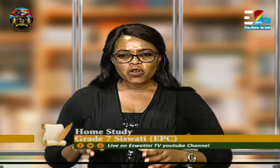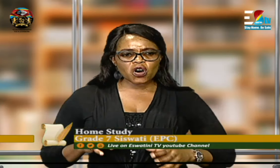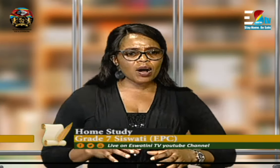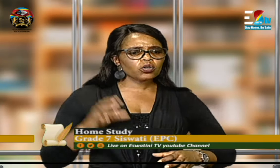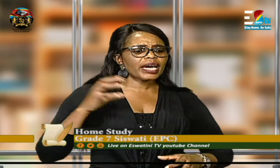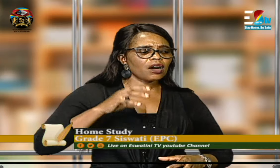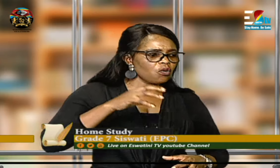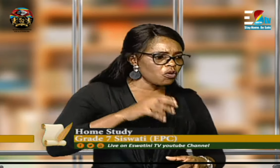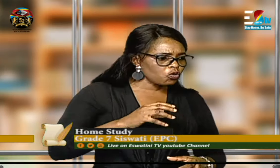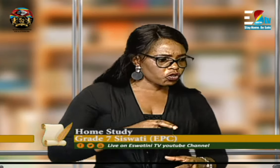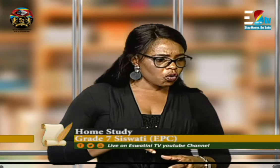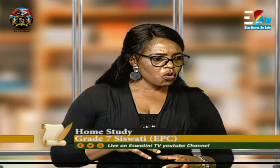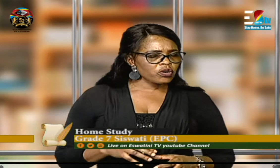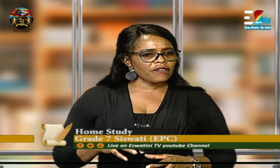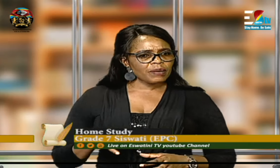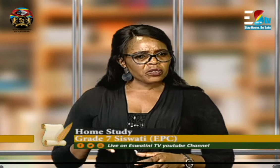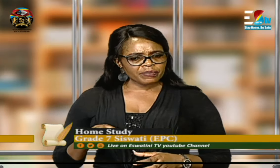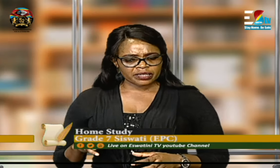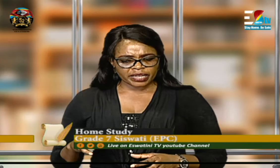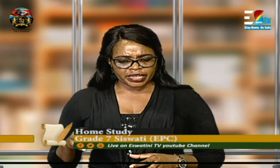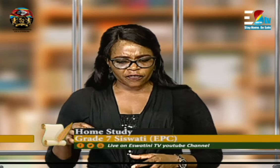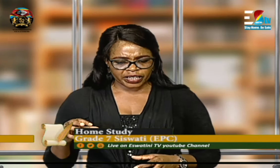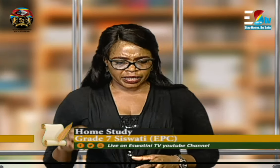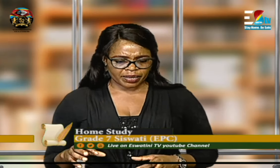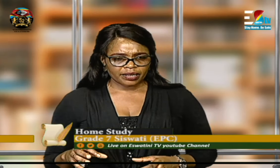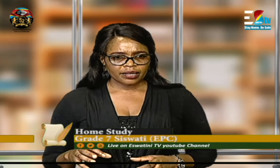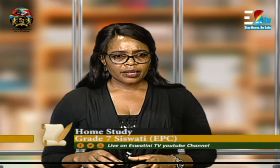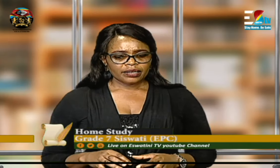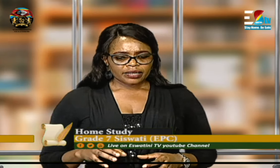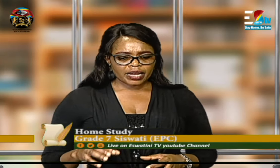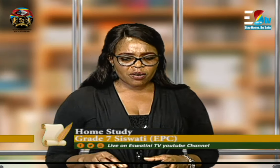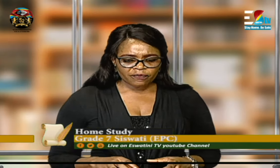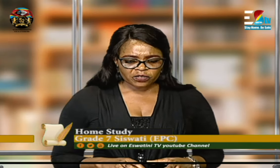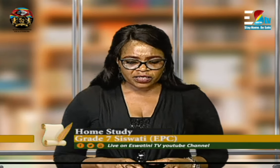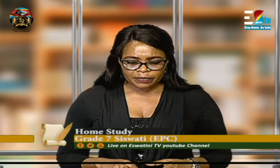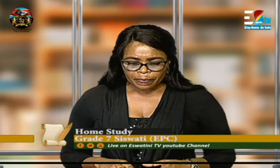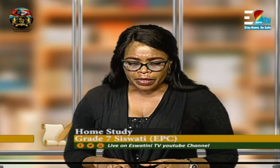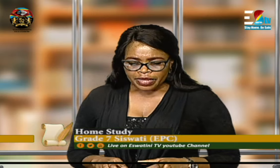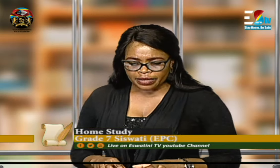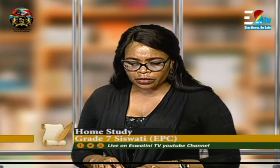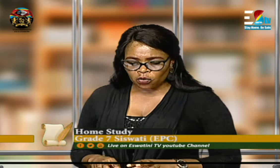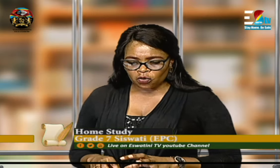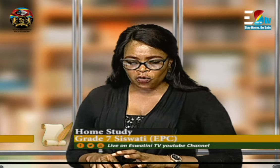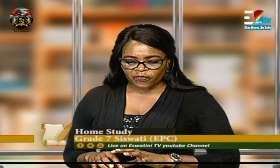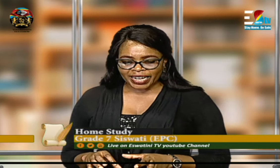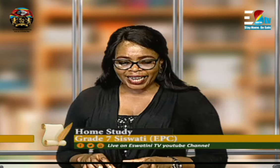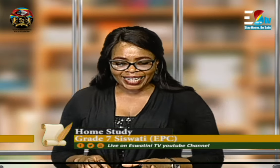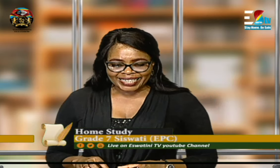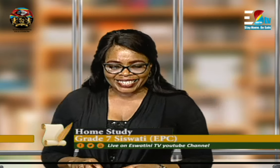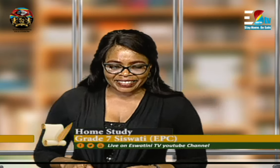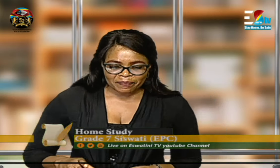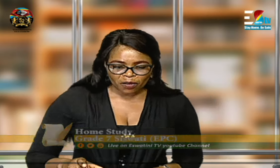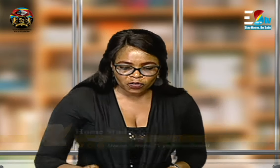lemuntu noma uqala umusho uyavama ukusebenzisa yena feleba ngiyabonga mfundzi kufika